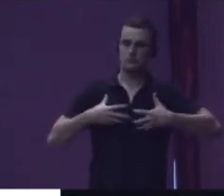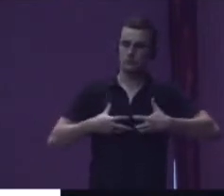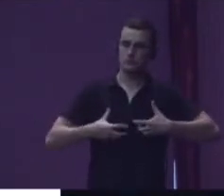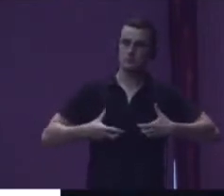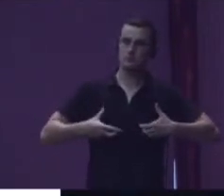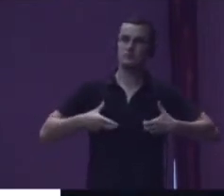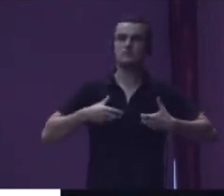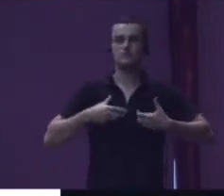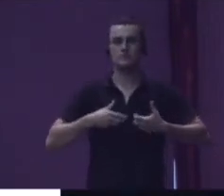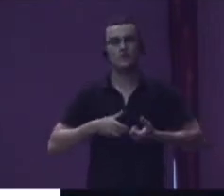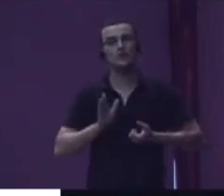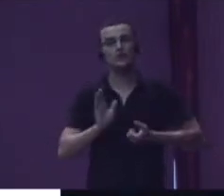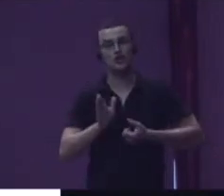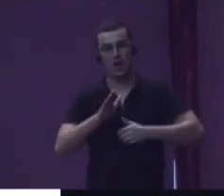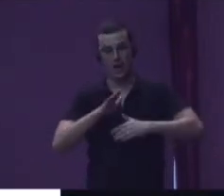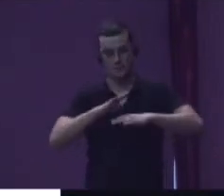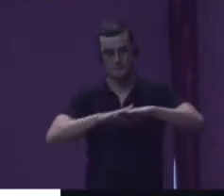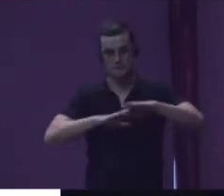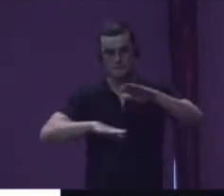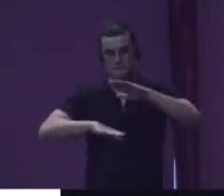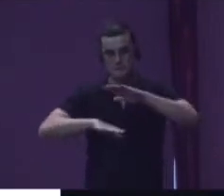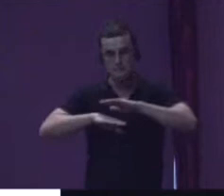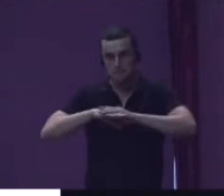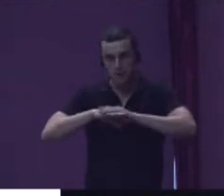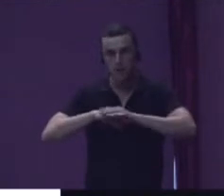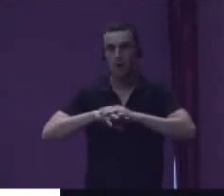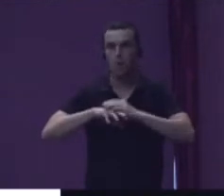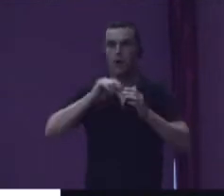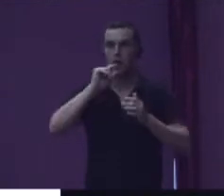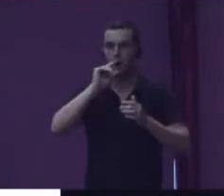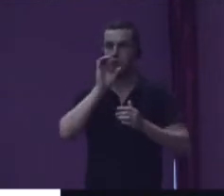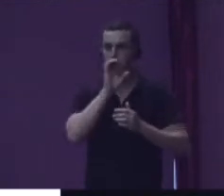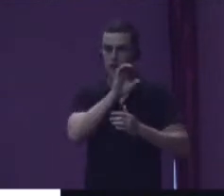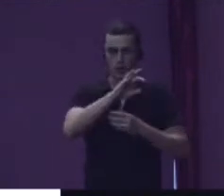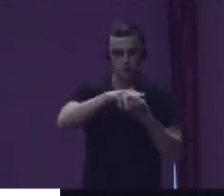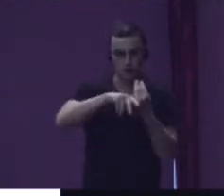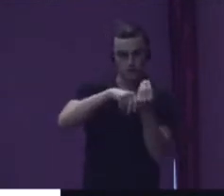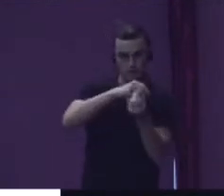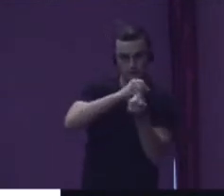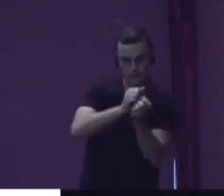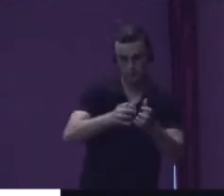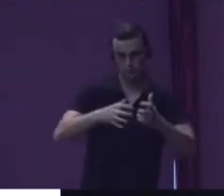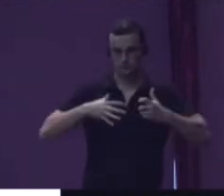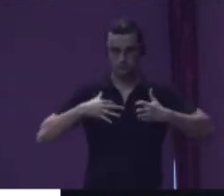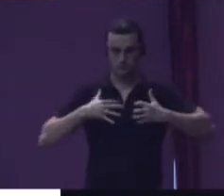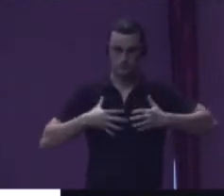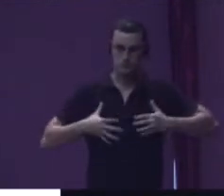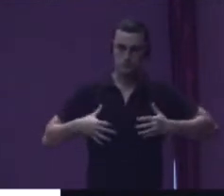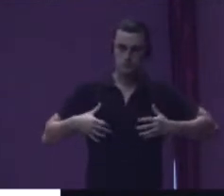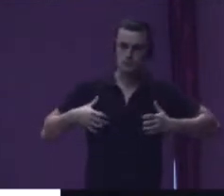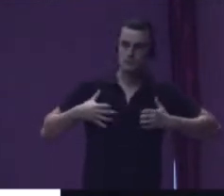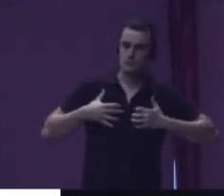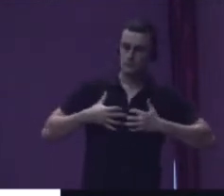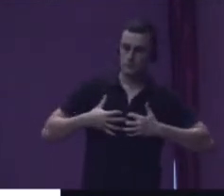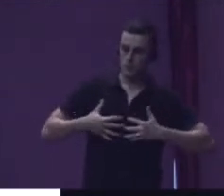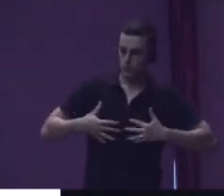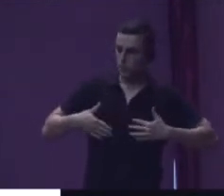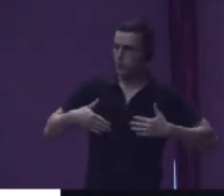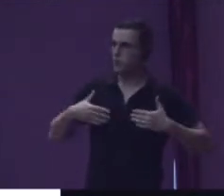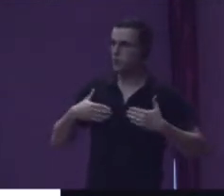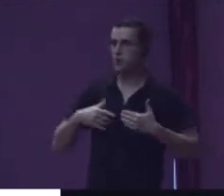also a hot quality in terms of the postnatal bath.